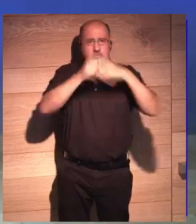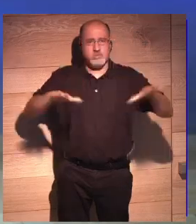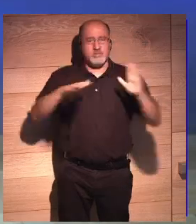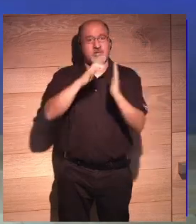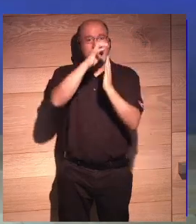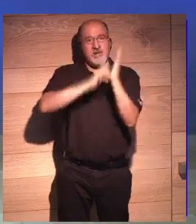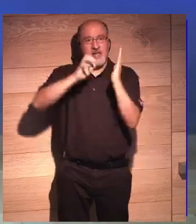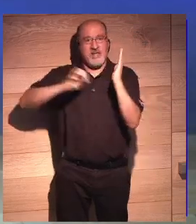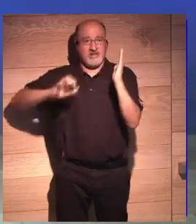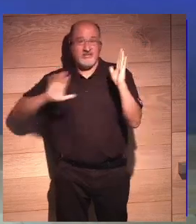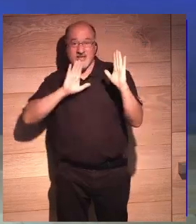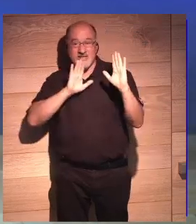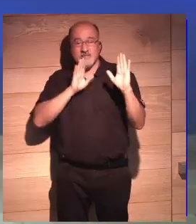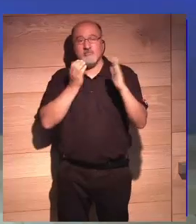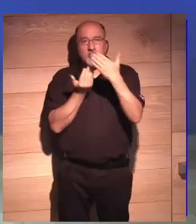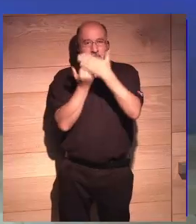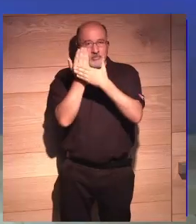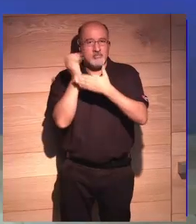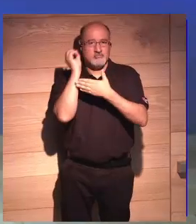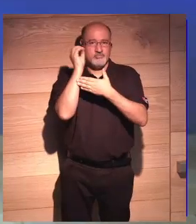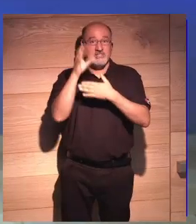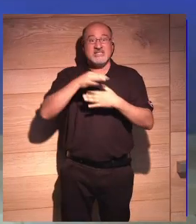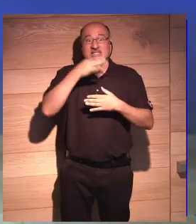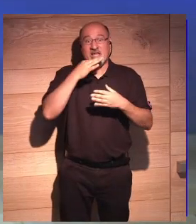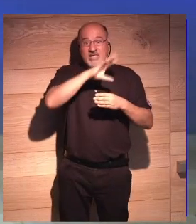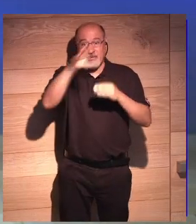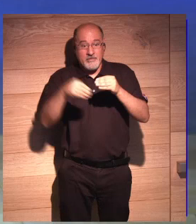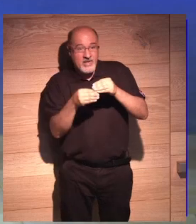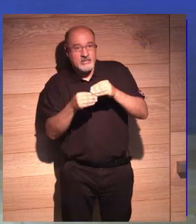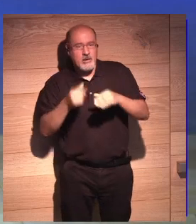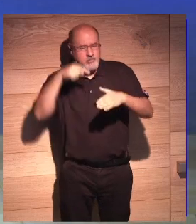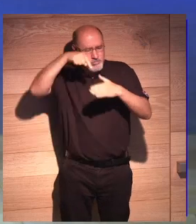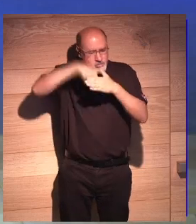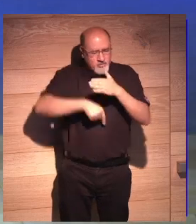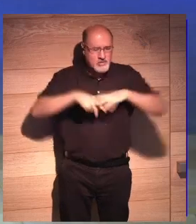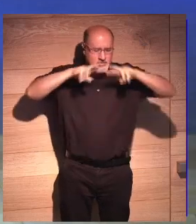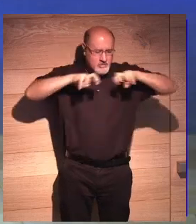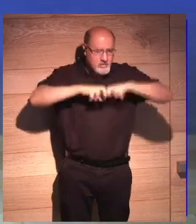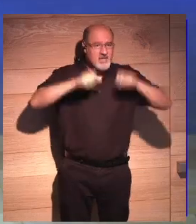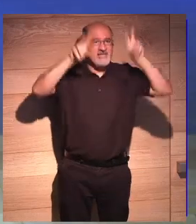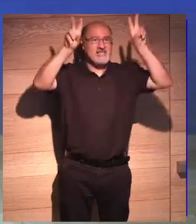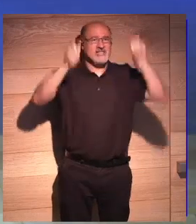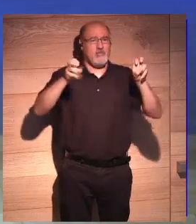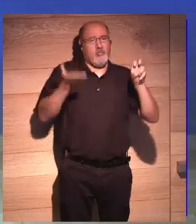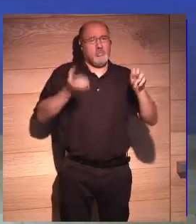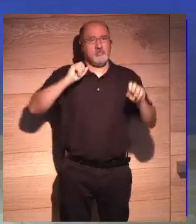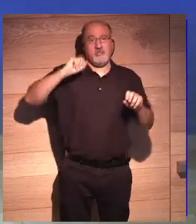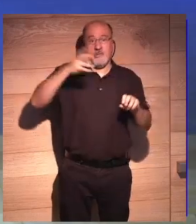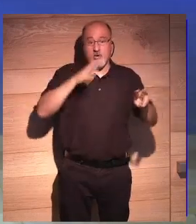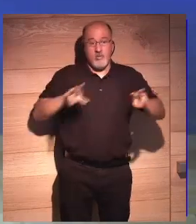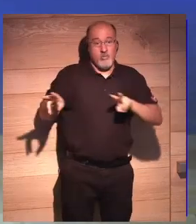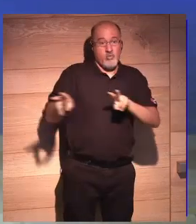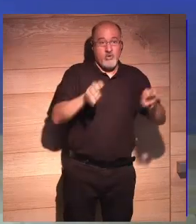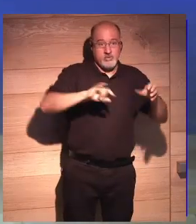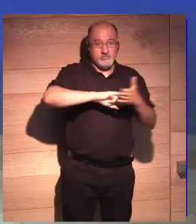close the morning session with this talk in the afternoon in order to delve deeper into one of the